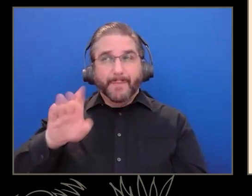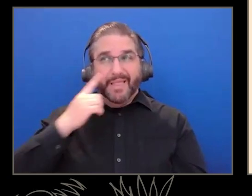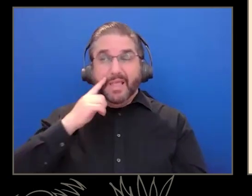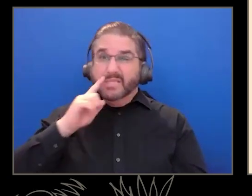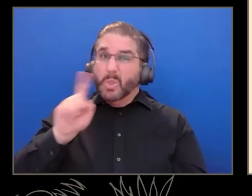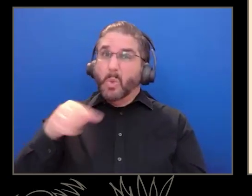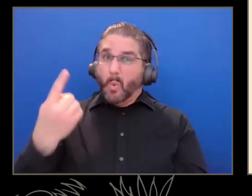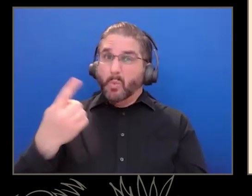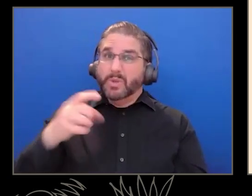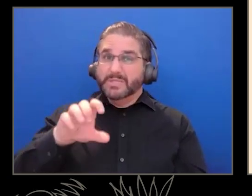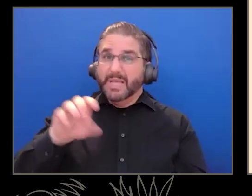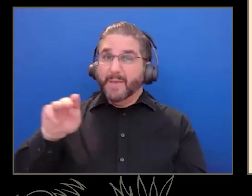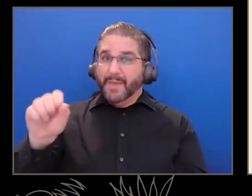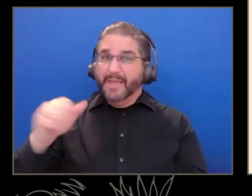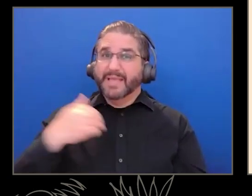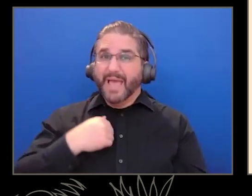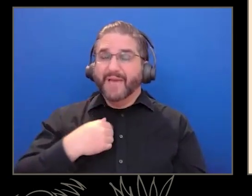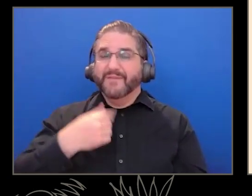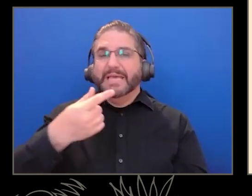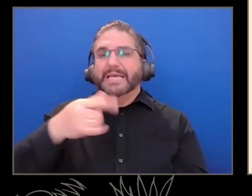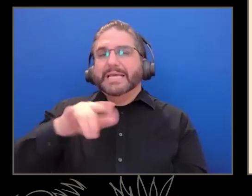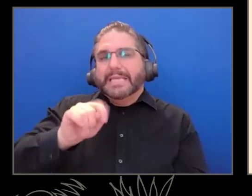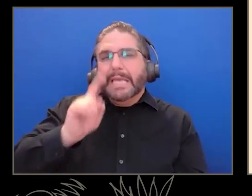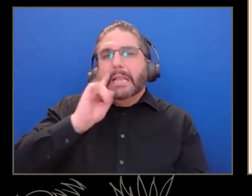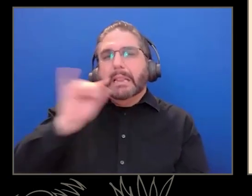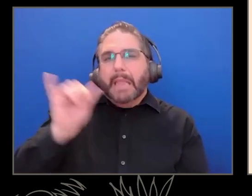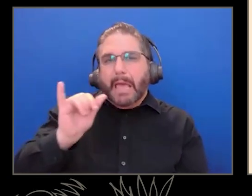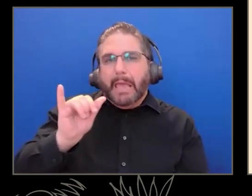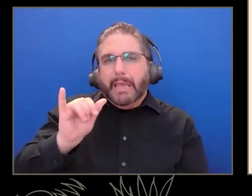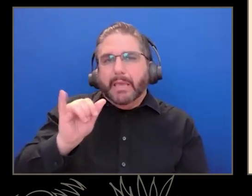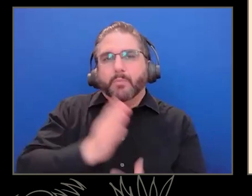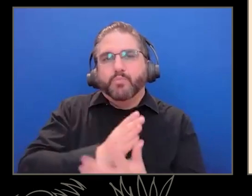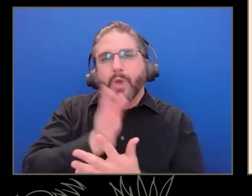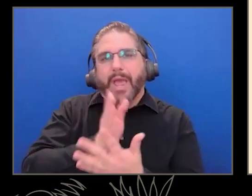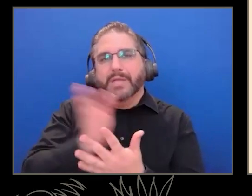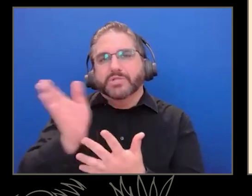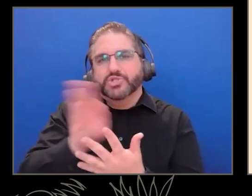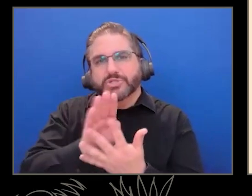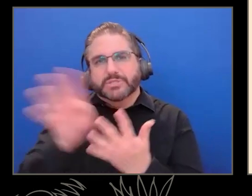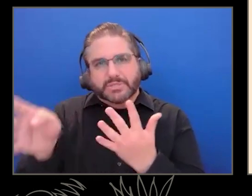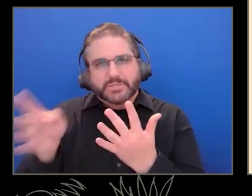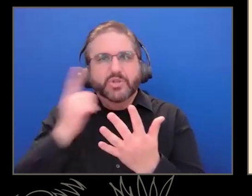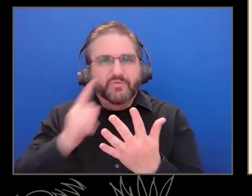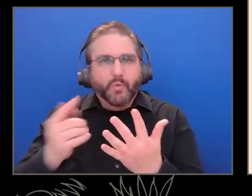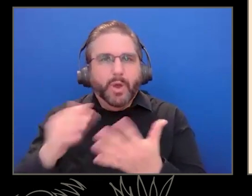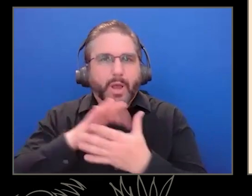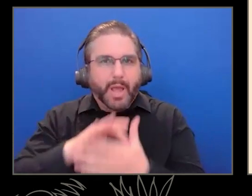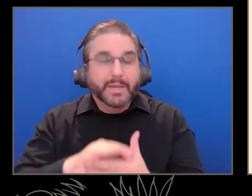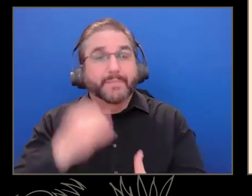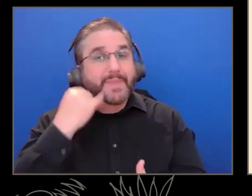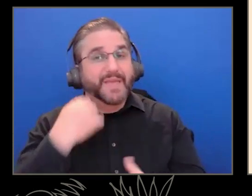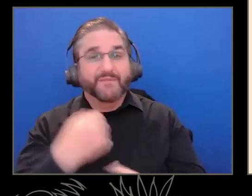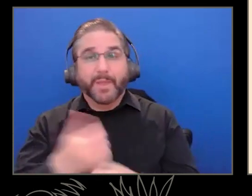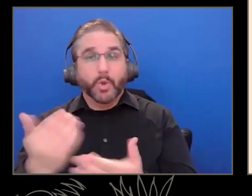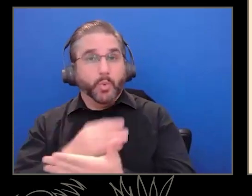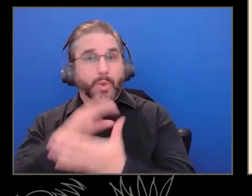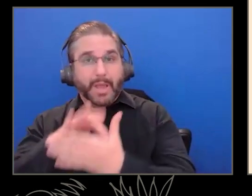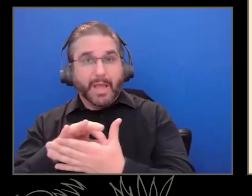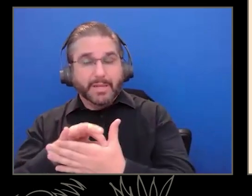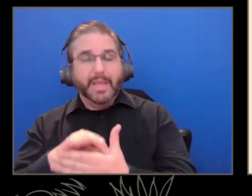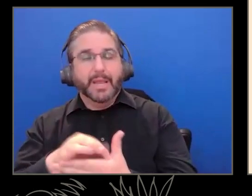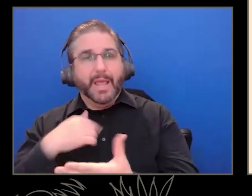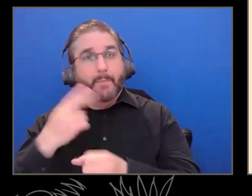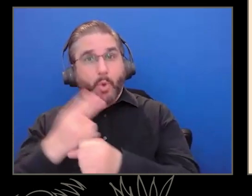that has Git-like branches of content. So when working on new content, users can toggle between